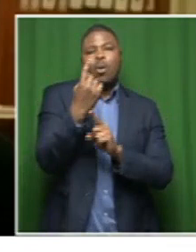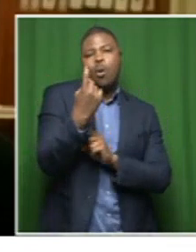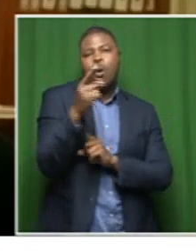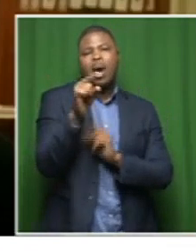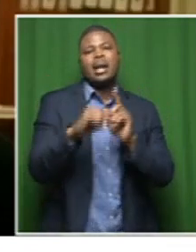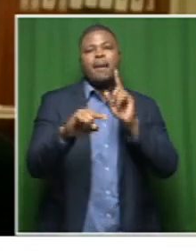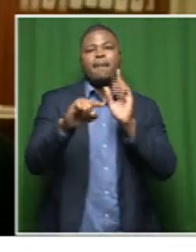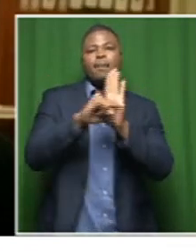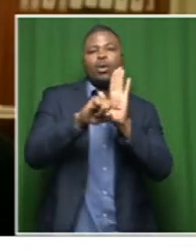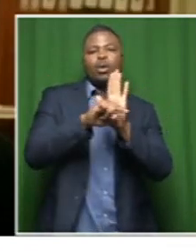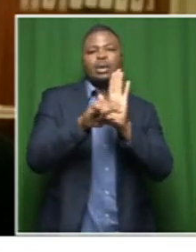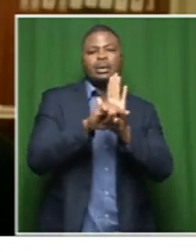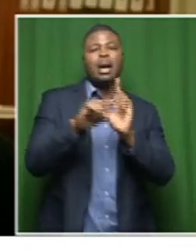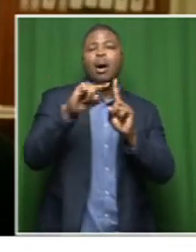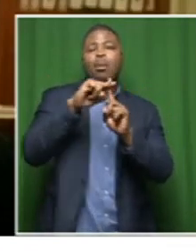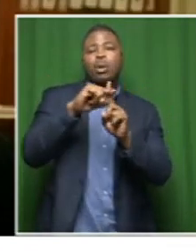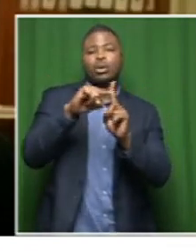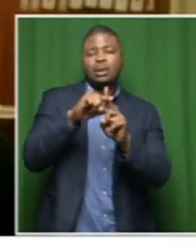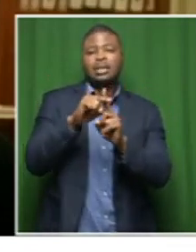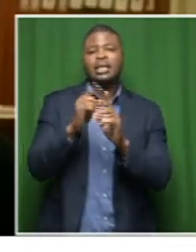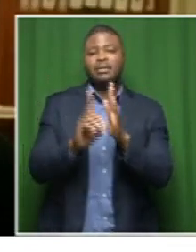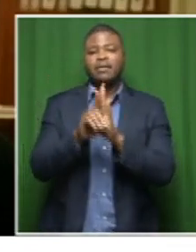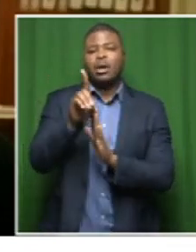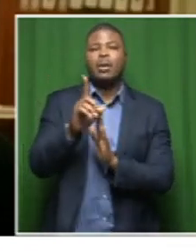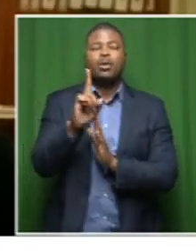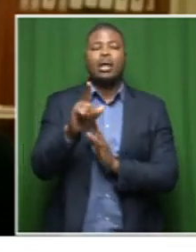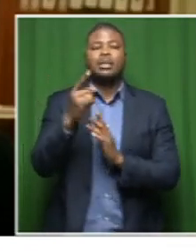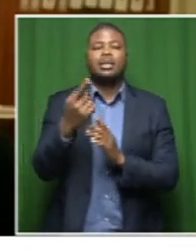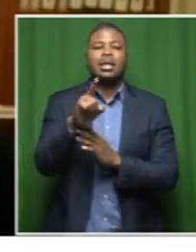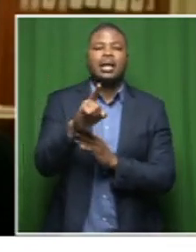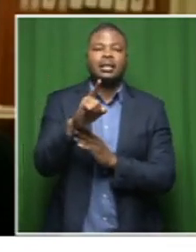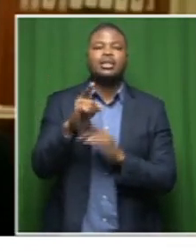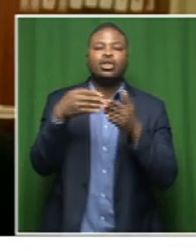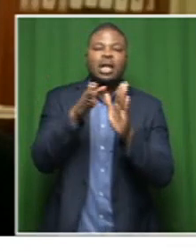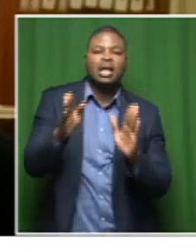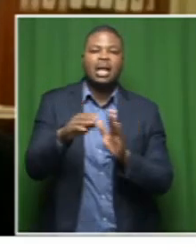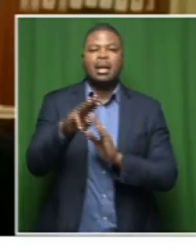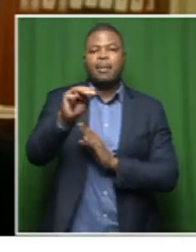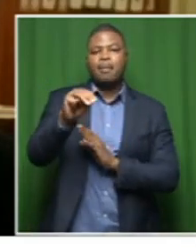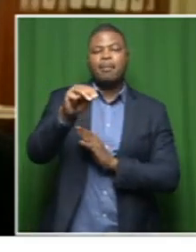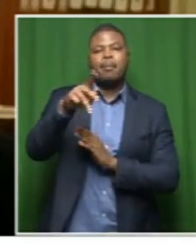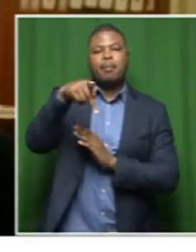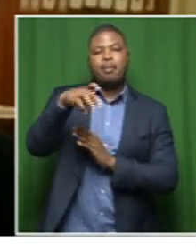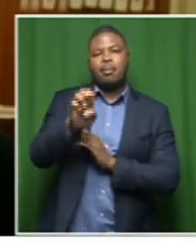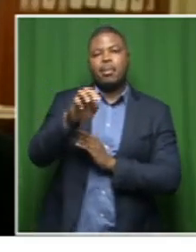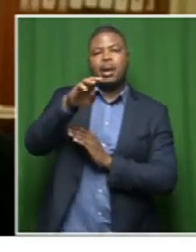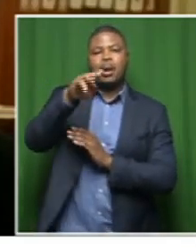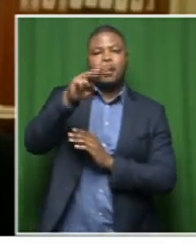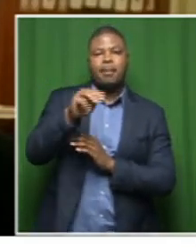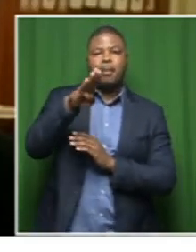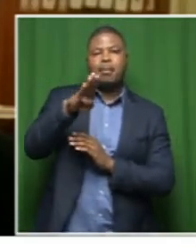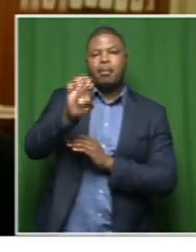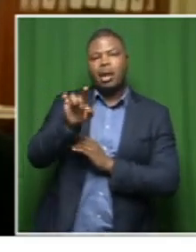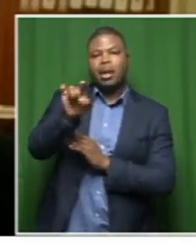been the criminal prosecution of General Mpembe, along with 5 other policemen, for the